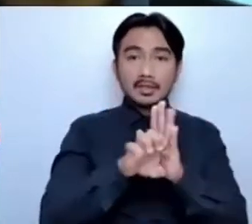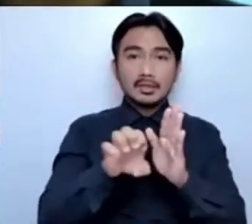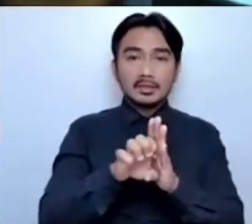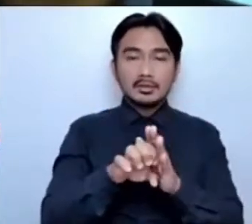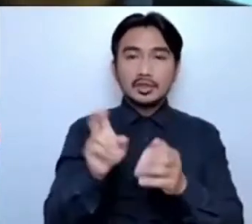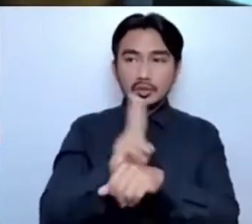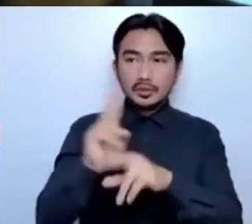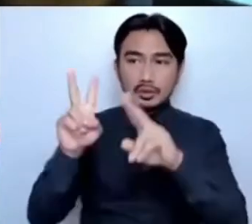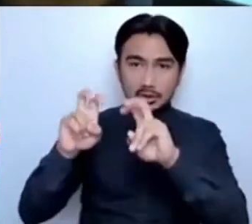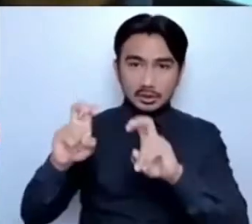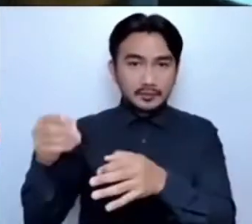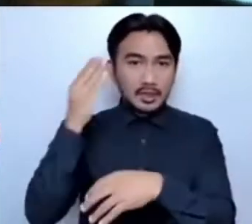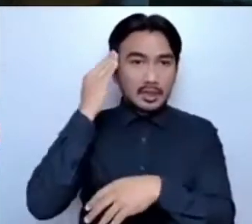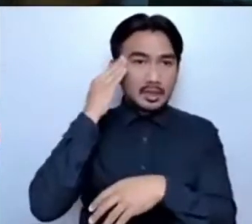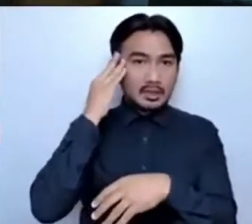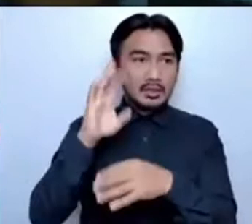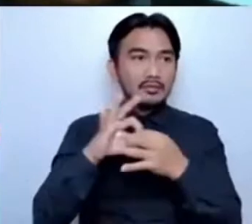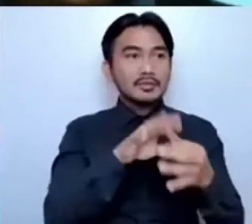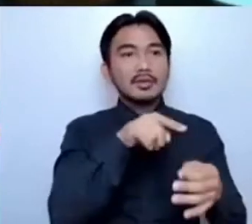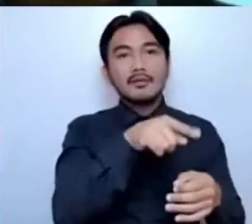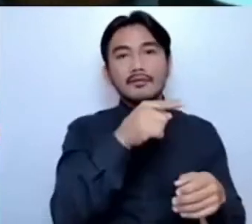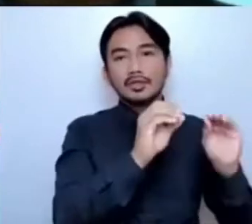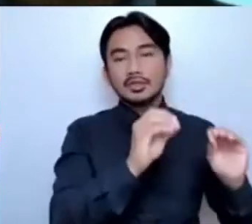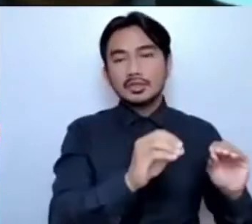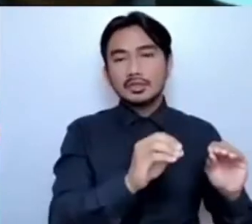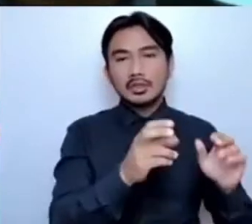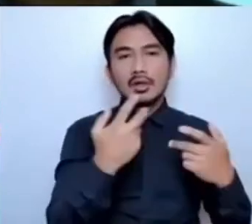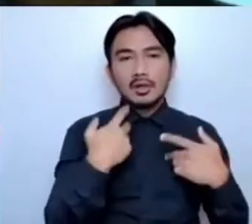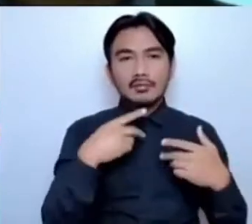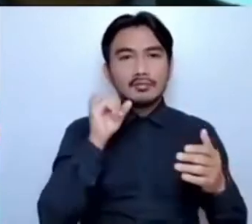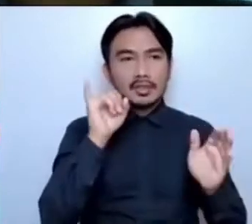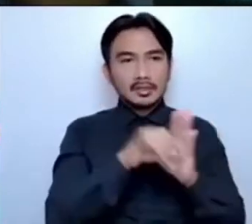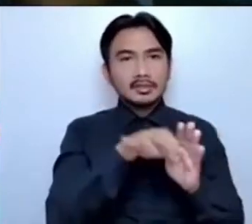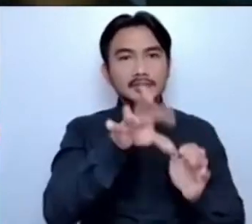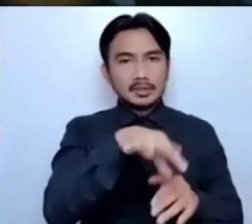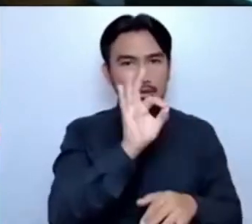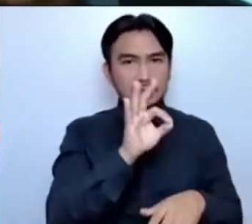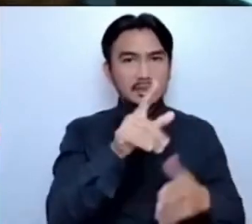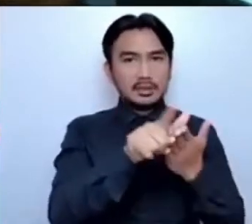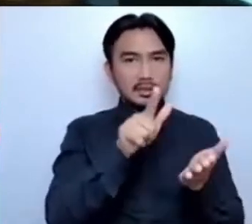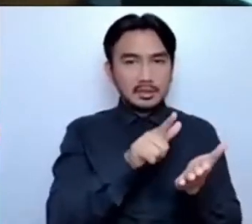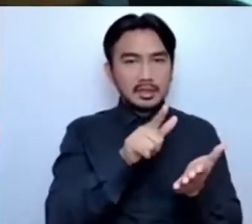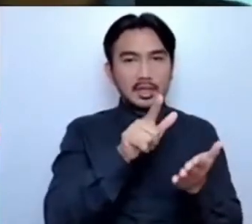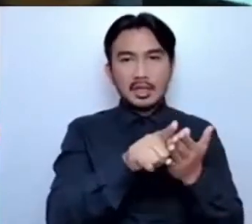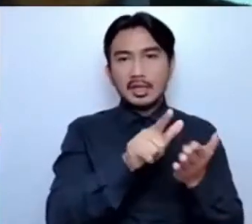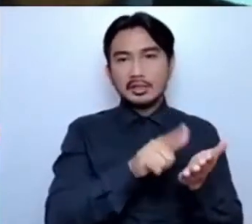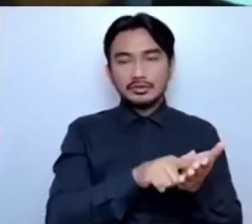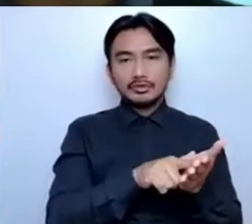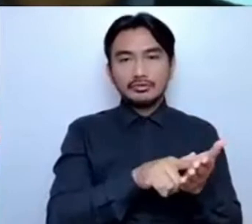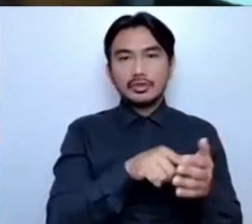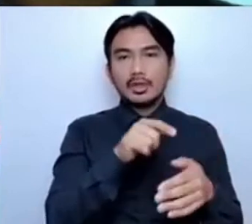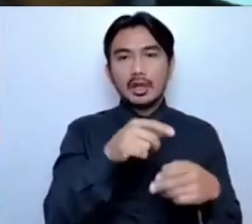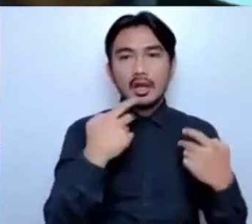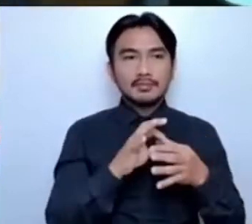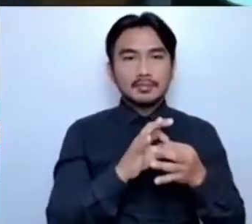knowledge and or principle of teaching and learning, while it is identified in the lesson plan, but poorly used as basis for planning and